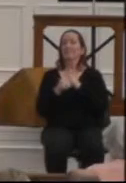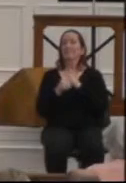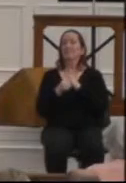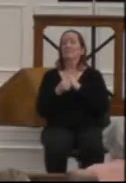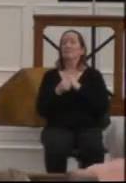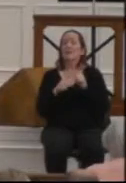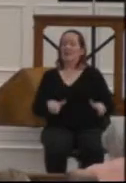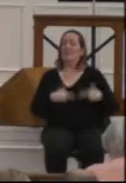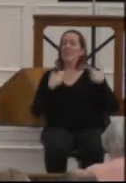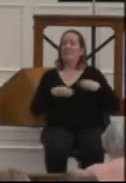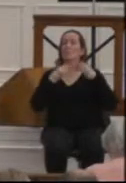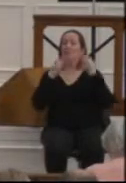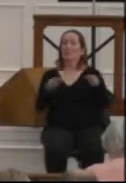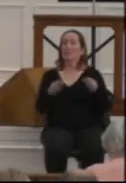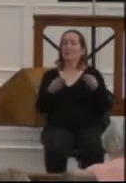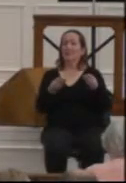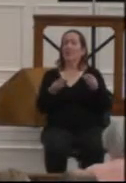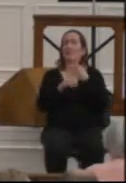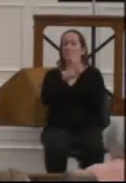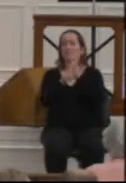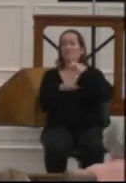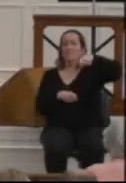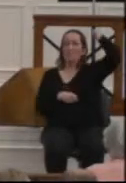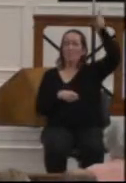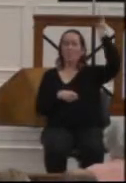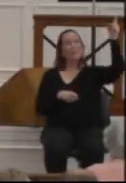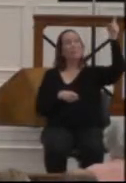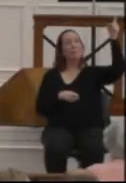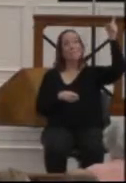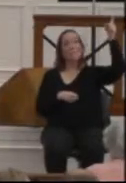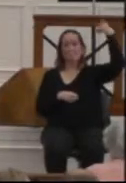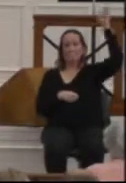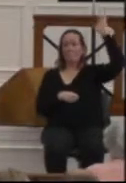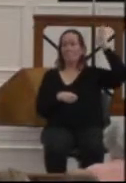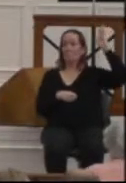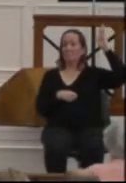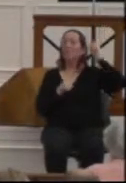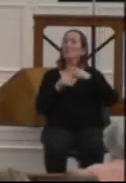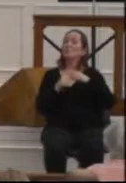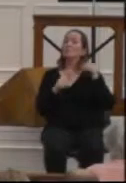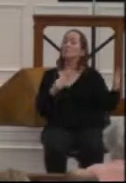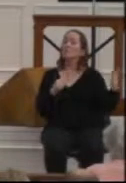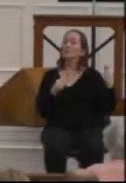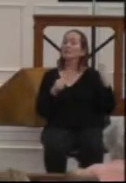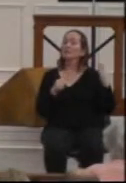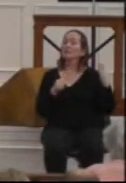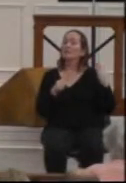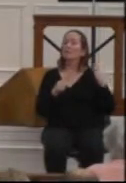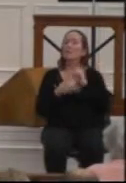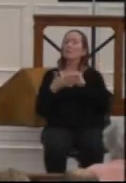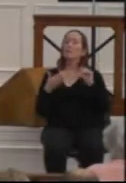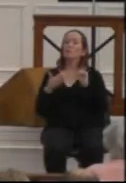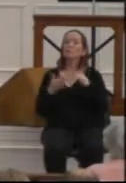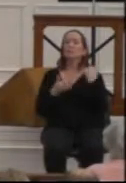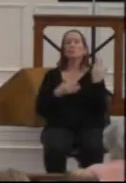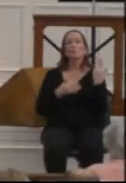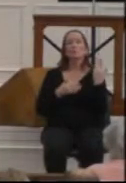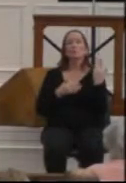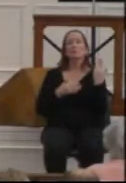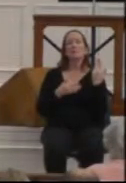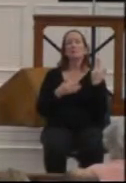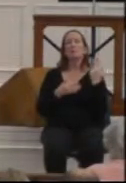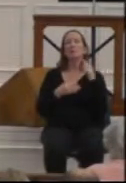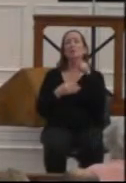Life was given by Him. But the first thing I want you to recognize, and it's in verse 13, is this. You